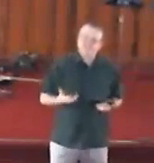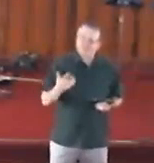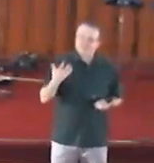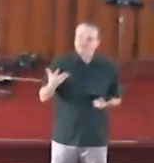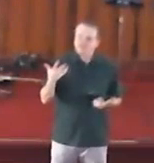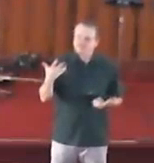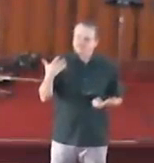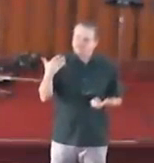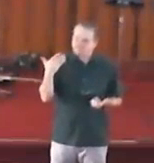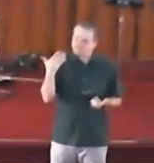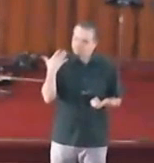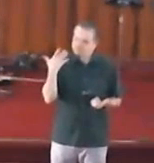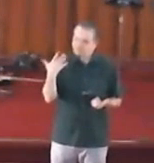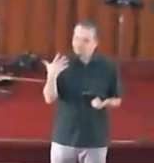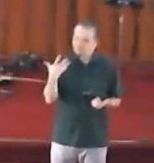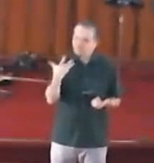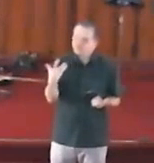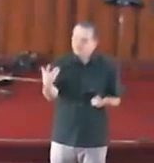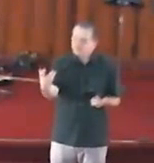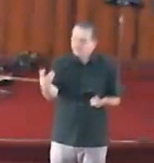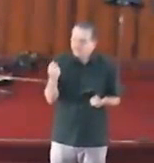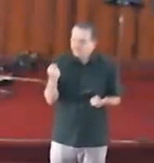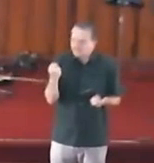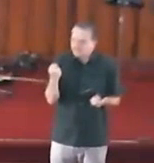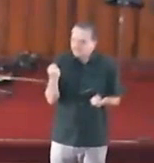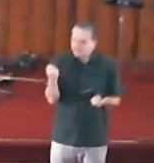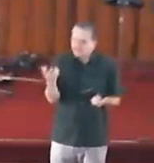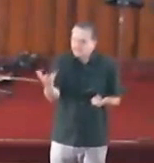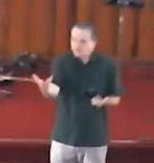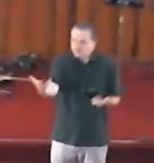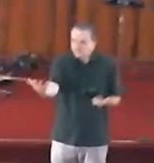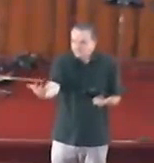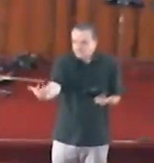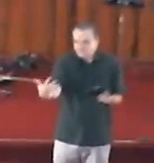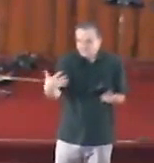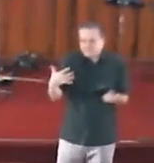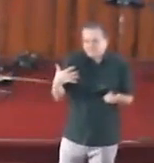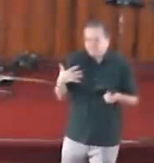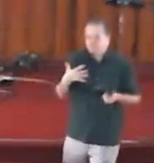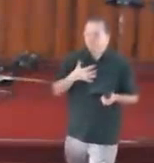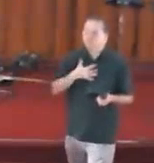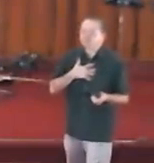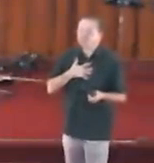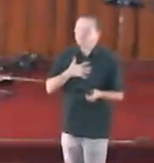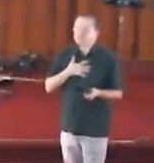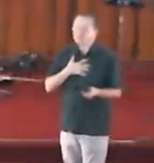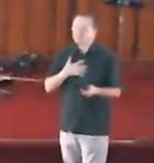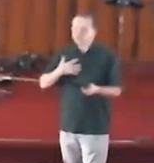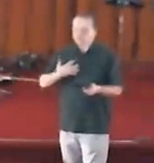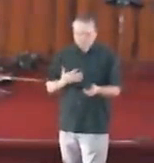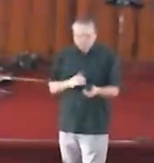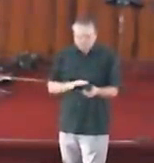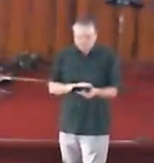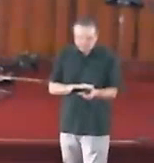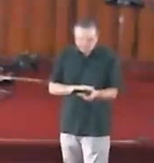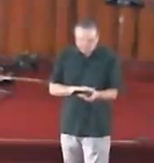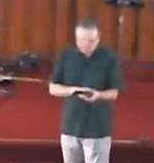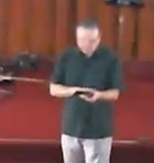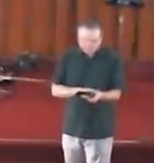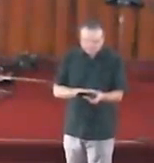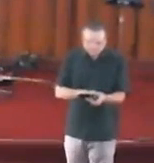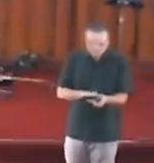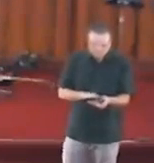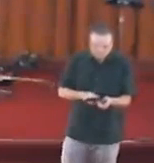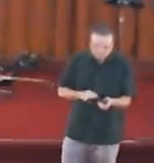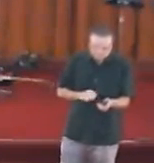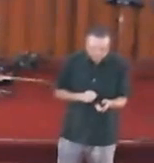picadas, han recibido algo que los hace atemorizarse del Espíritu Santo.